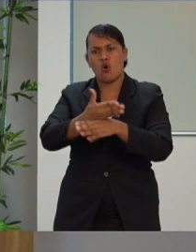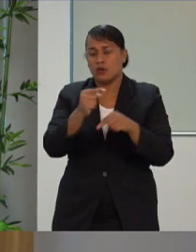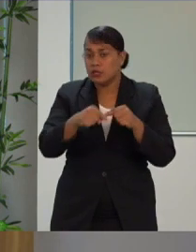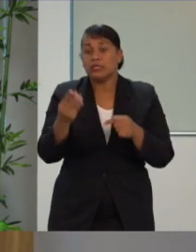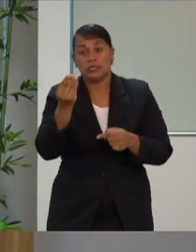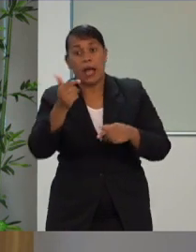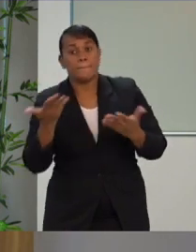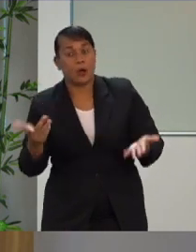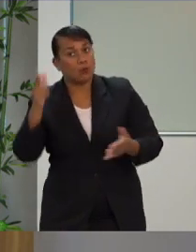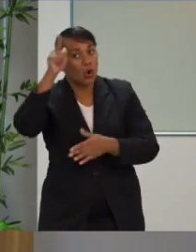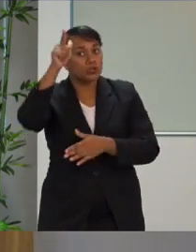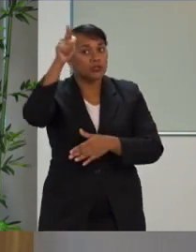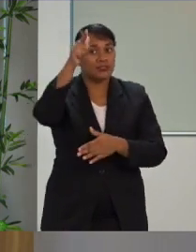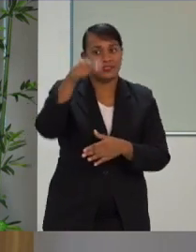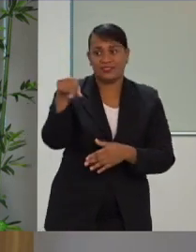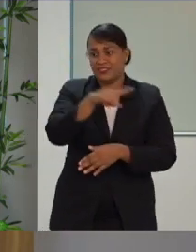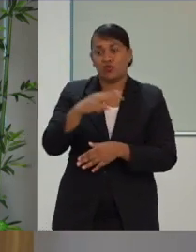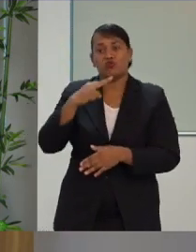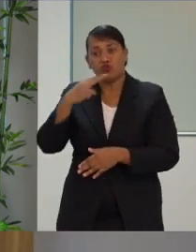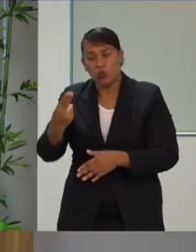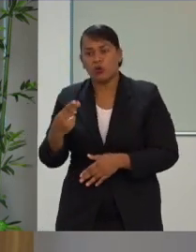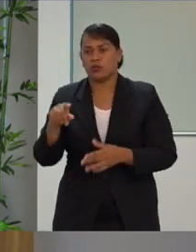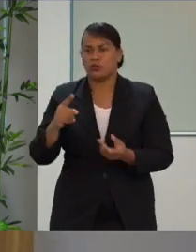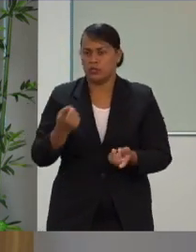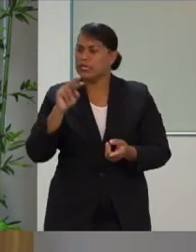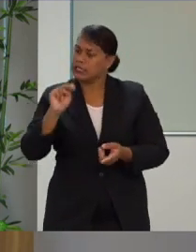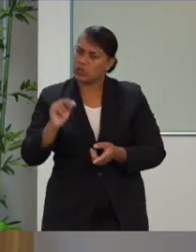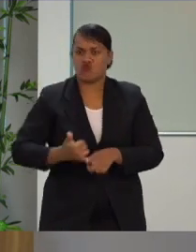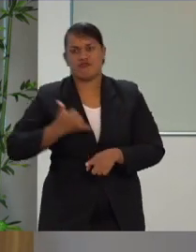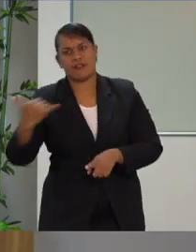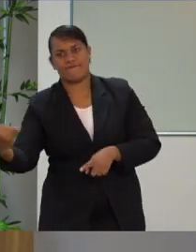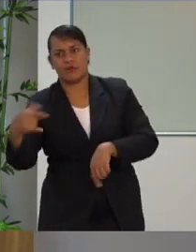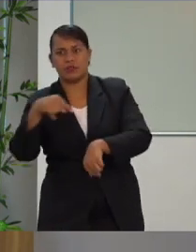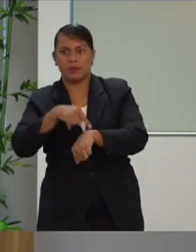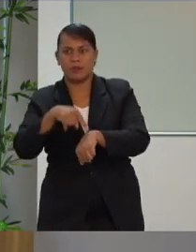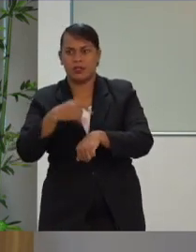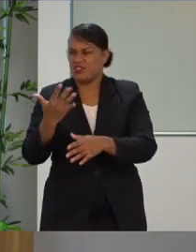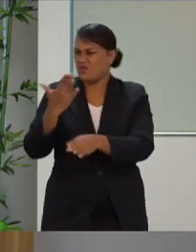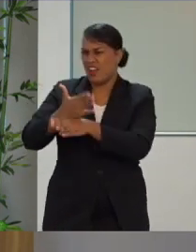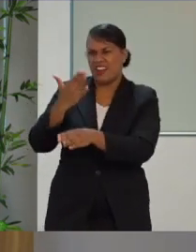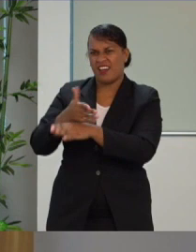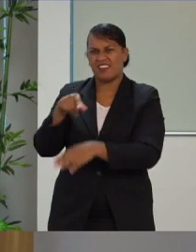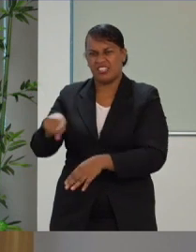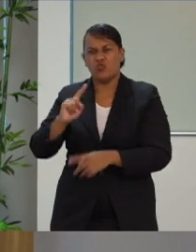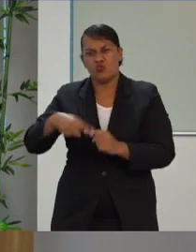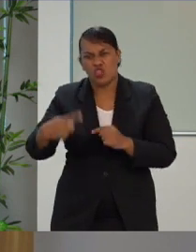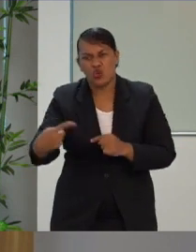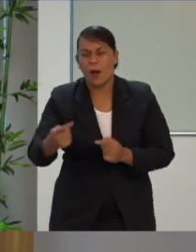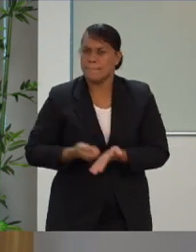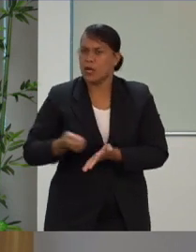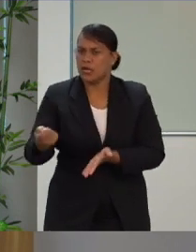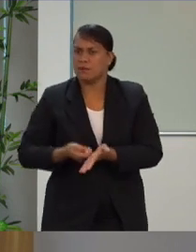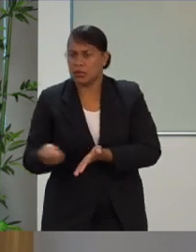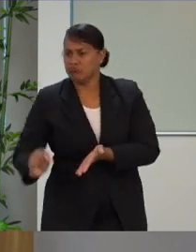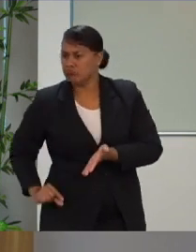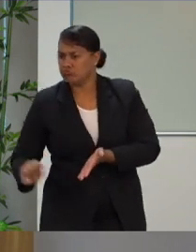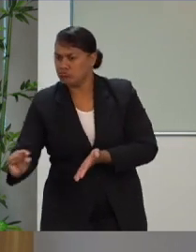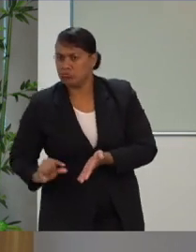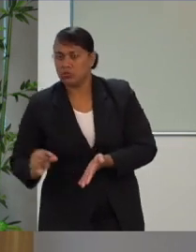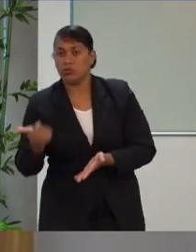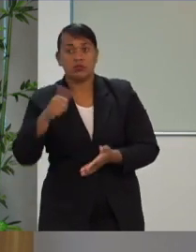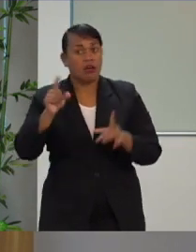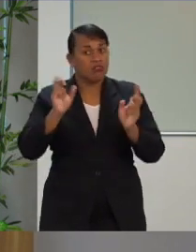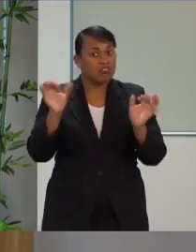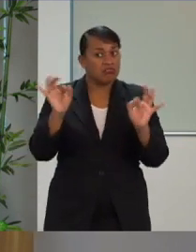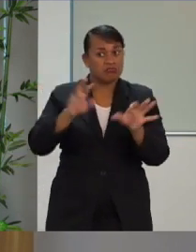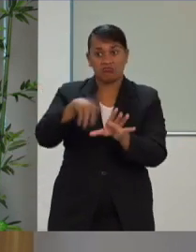to take the annual leave or any leave that's due to them so they continue to get paid. But if you don't have any work, then obviously there's a problem in